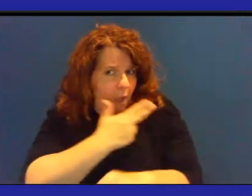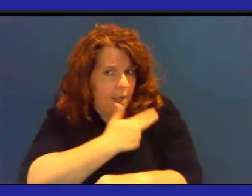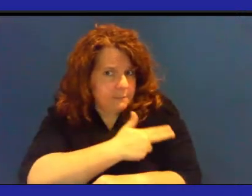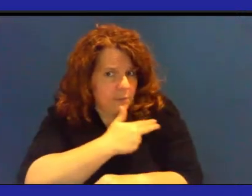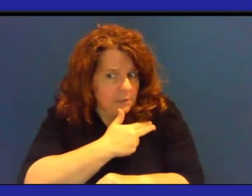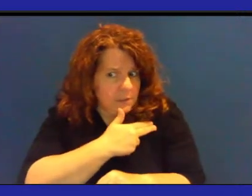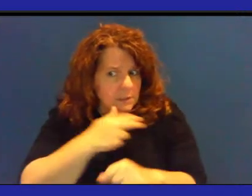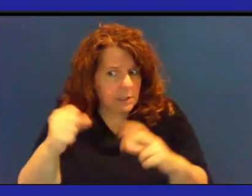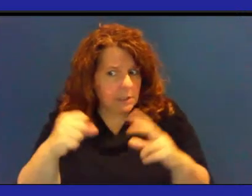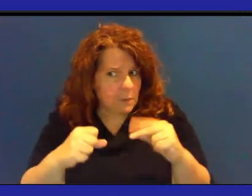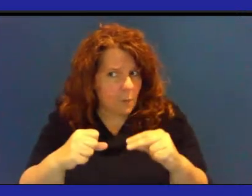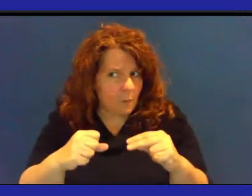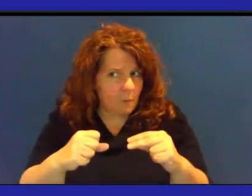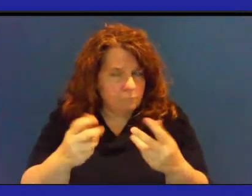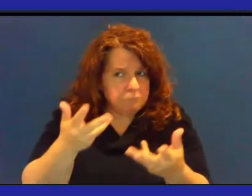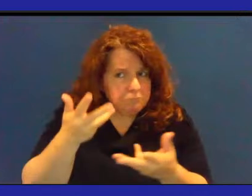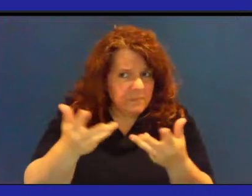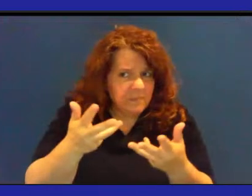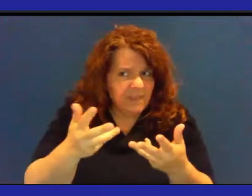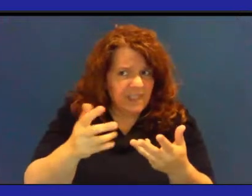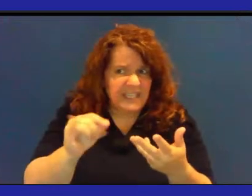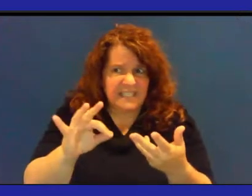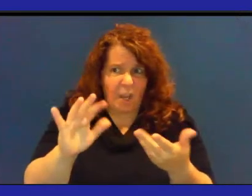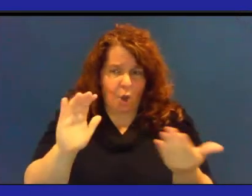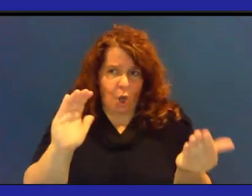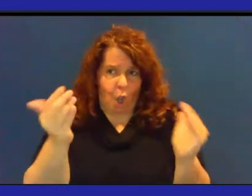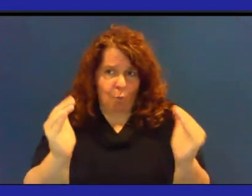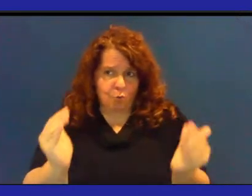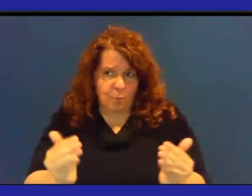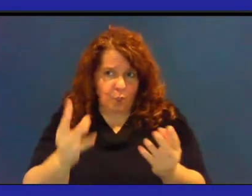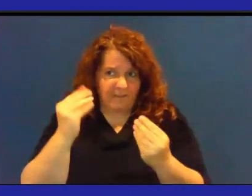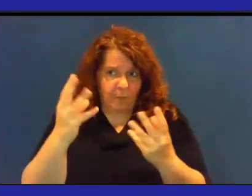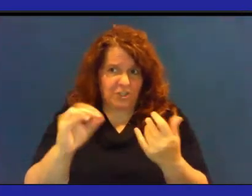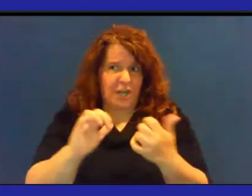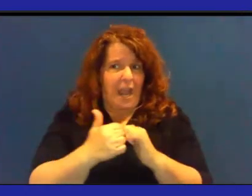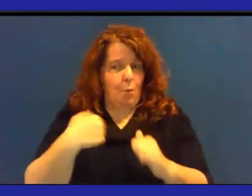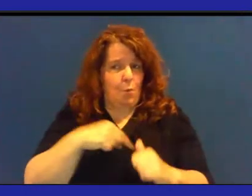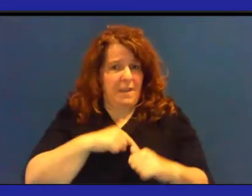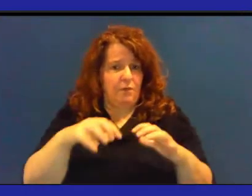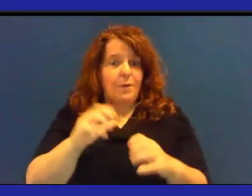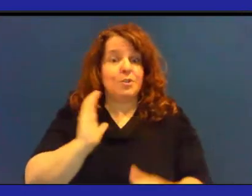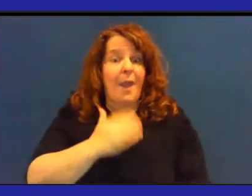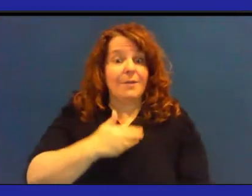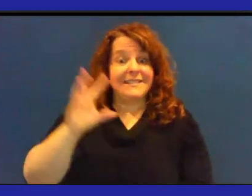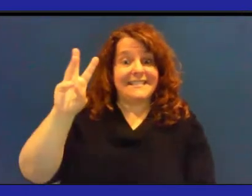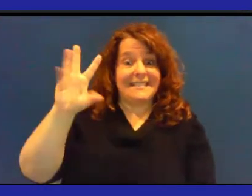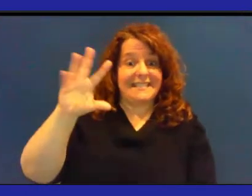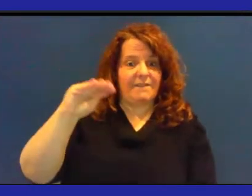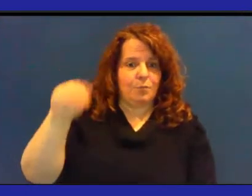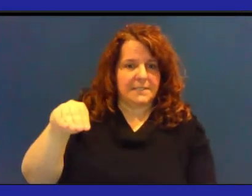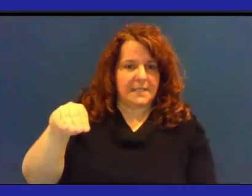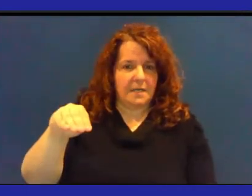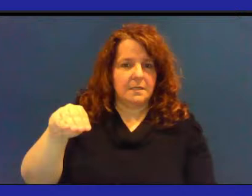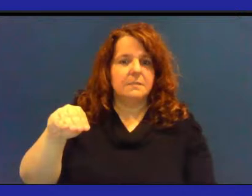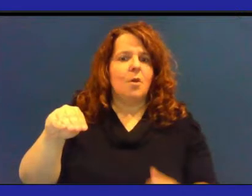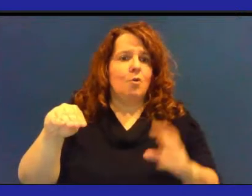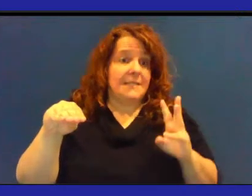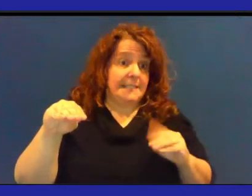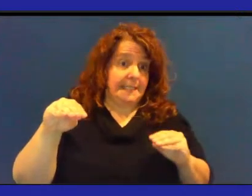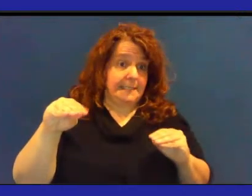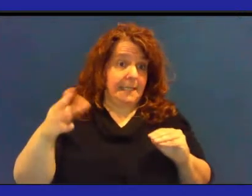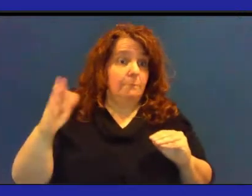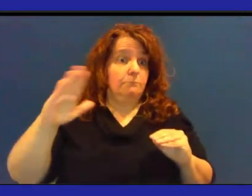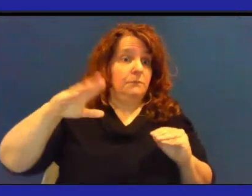some kind of comparable information in how we, like 65%, we've moved our target from 60 to